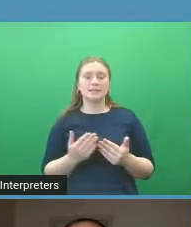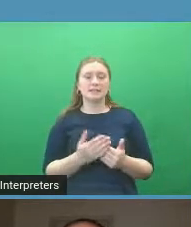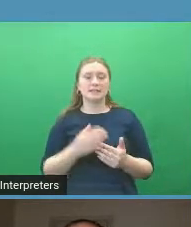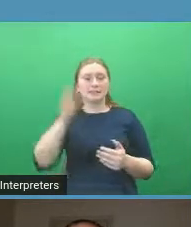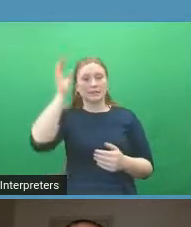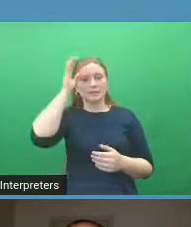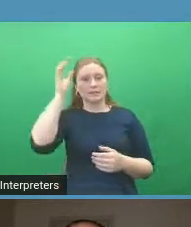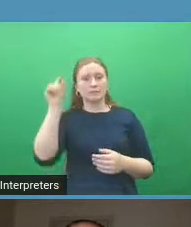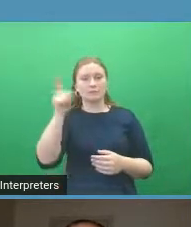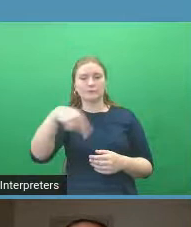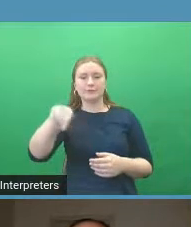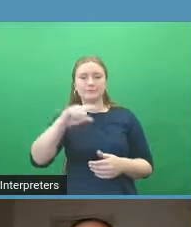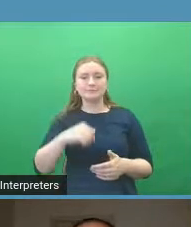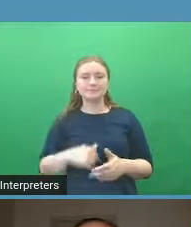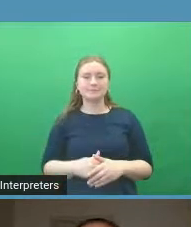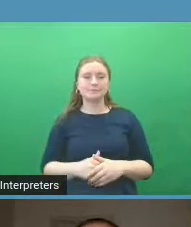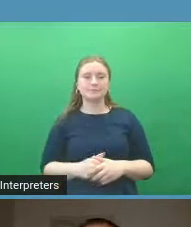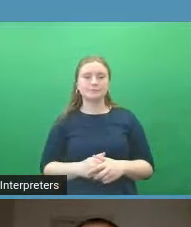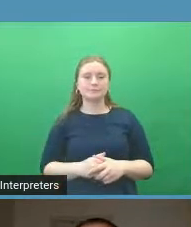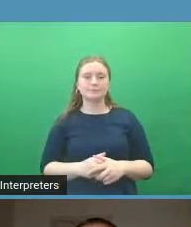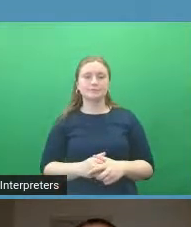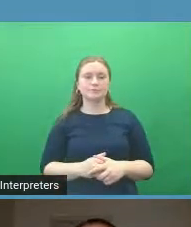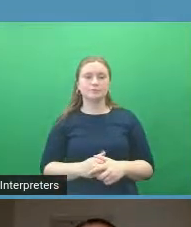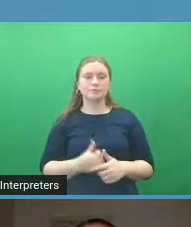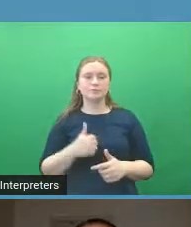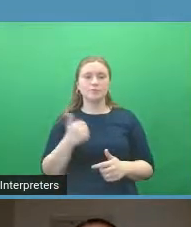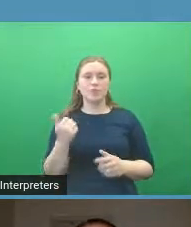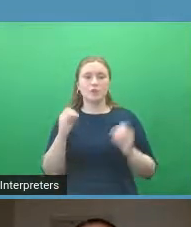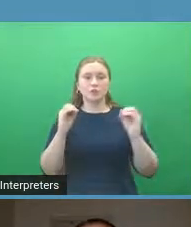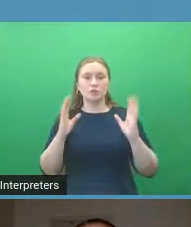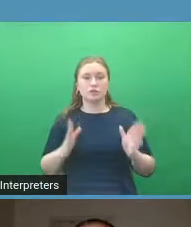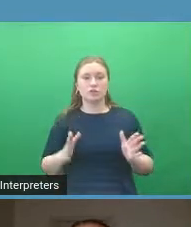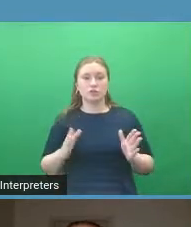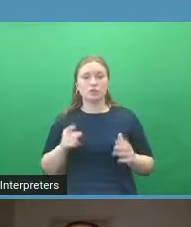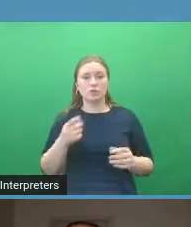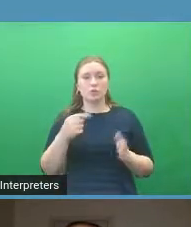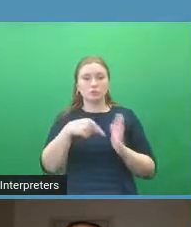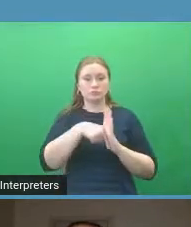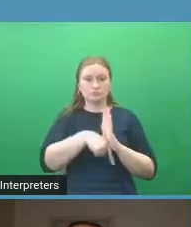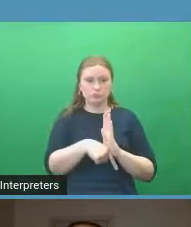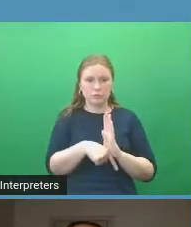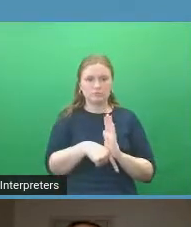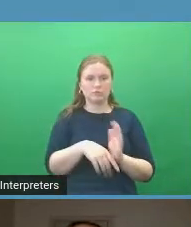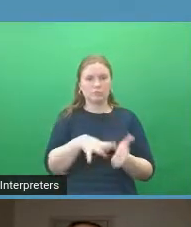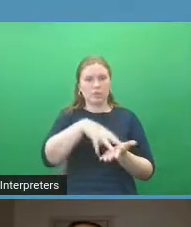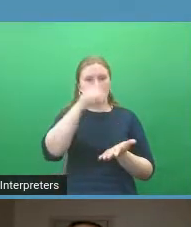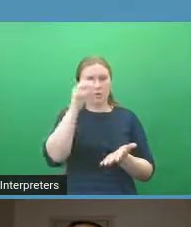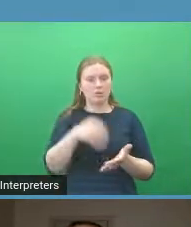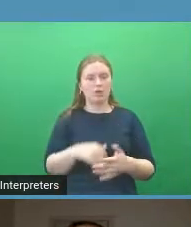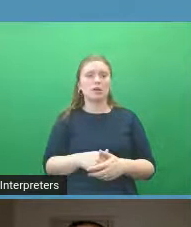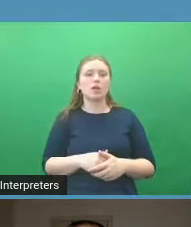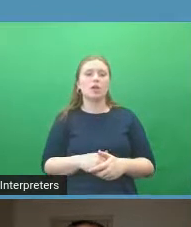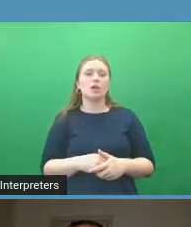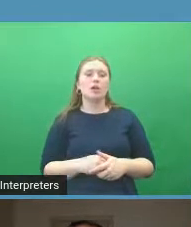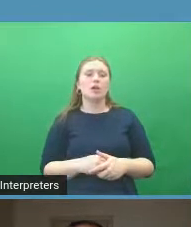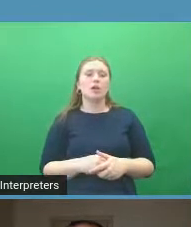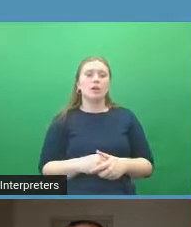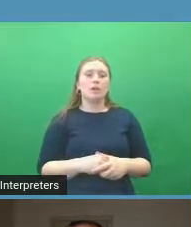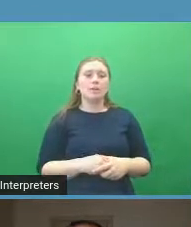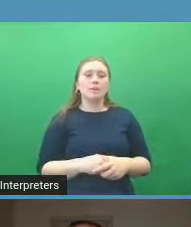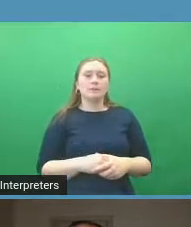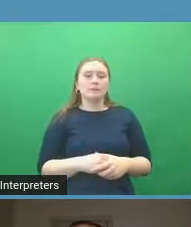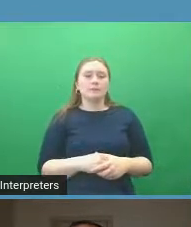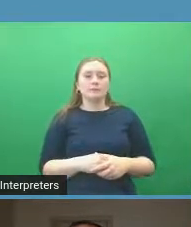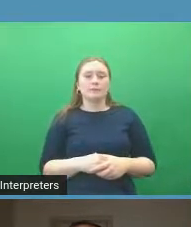And lastly, for educators or anyone wanting to deeply engage with groups of people, there is a great handout from the University of Nebraska-Lincoln